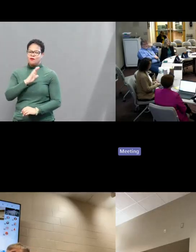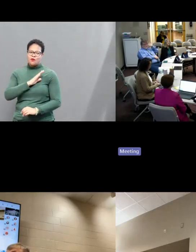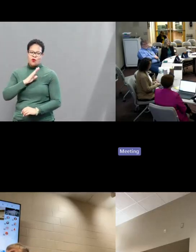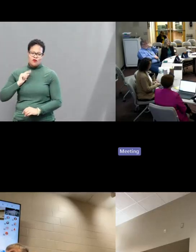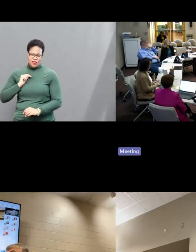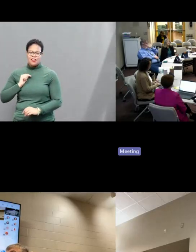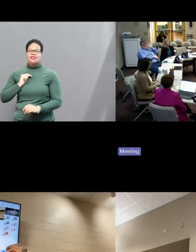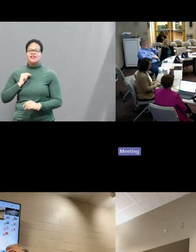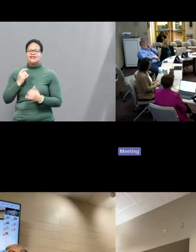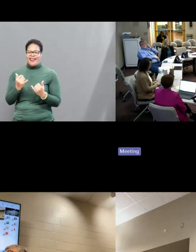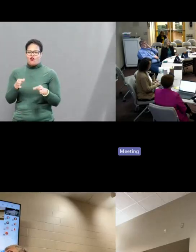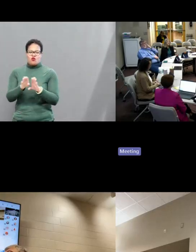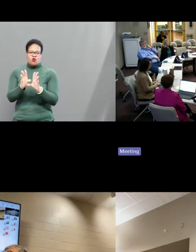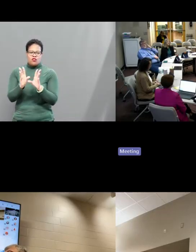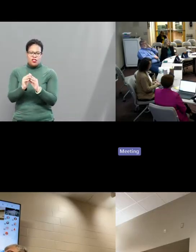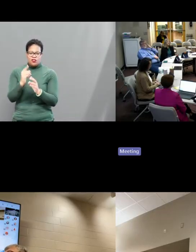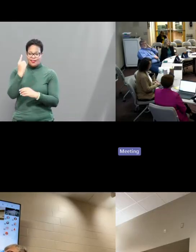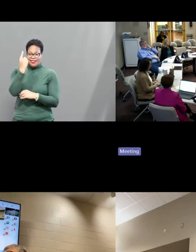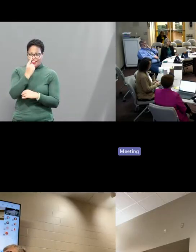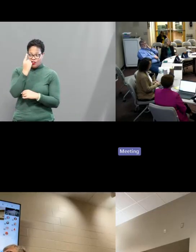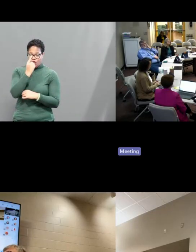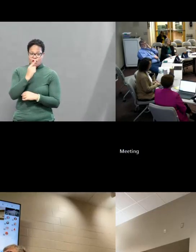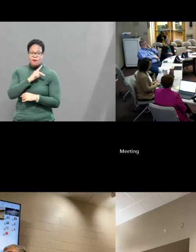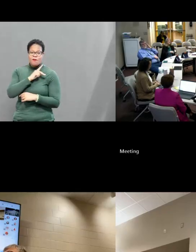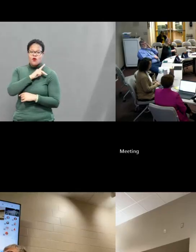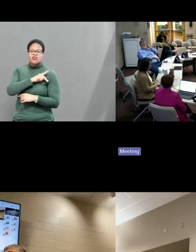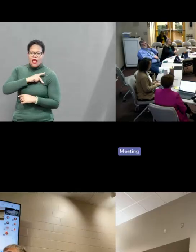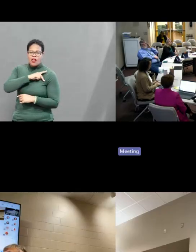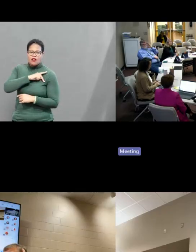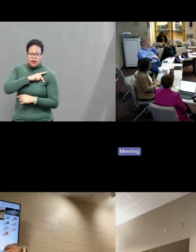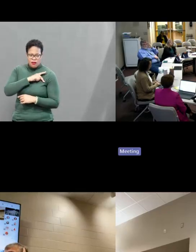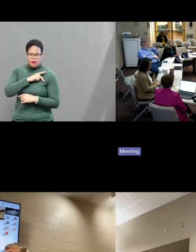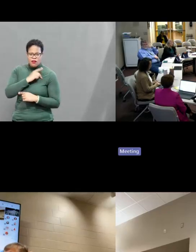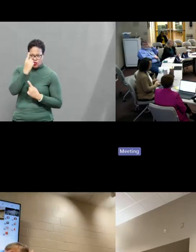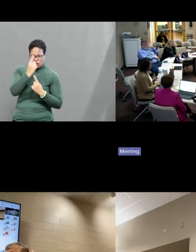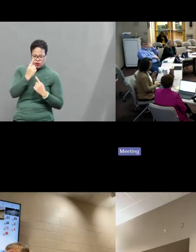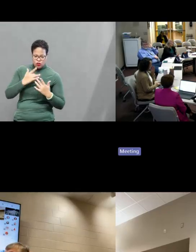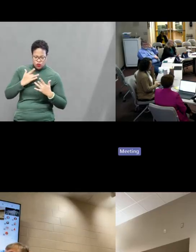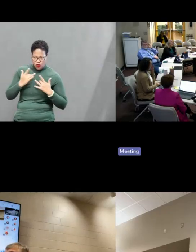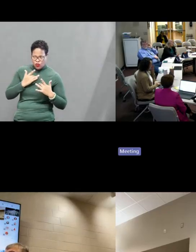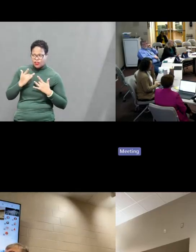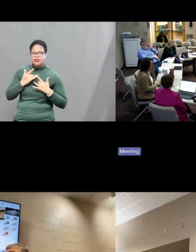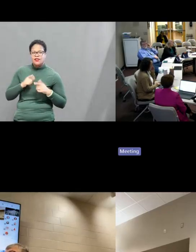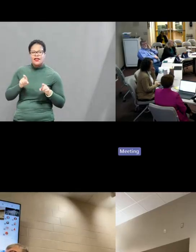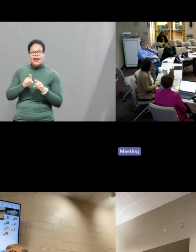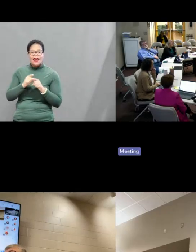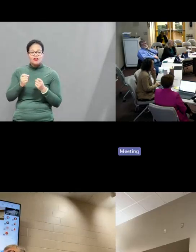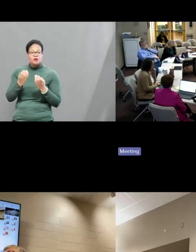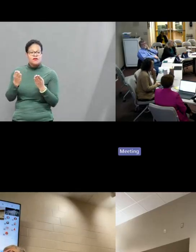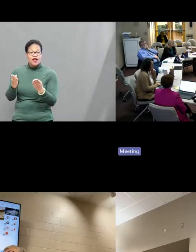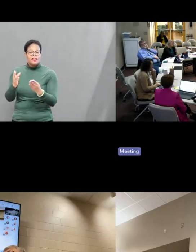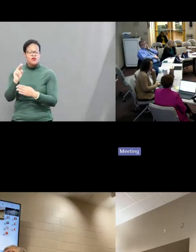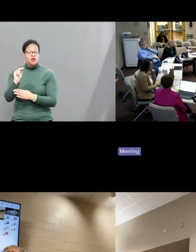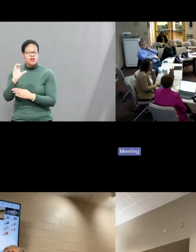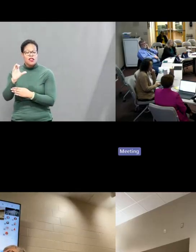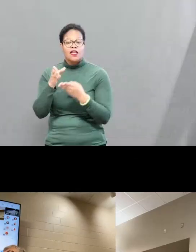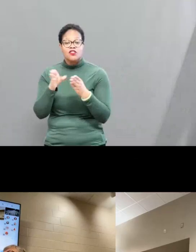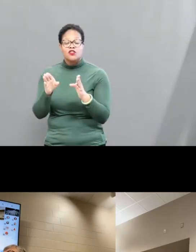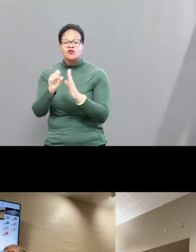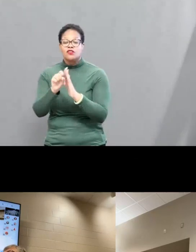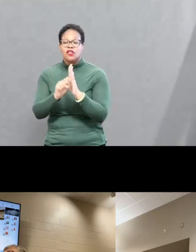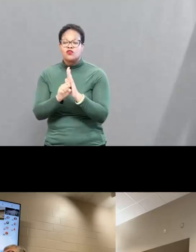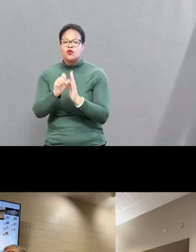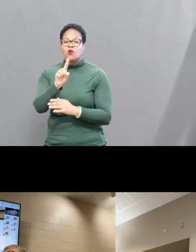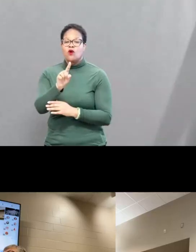Trustees go into closed session to consider personnel matters as provided in North Carolina General